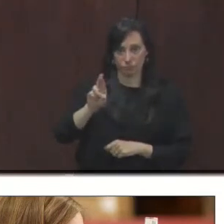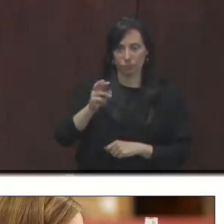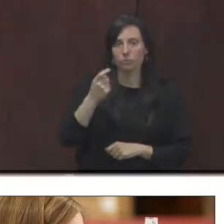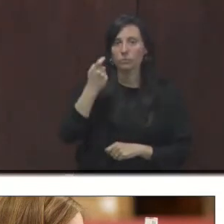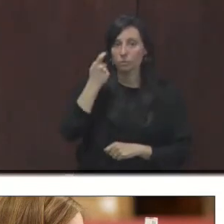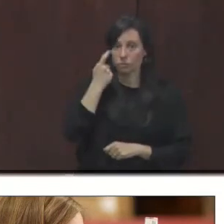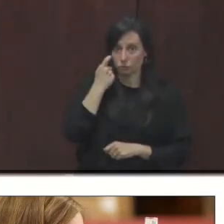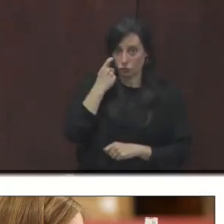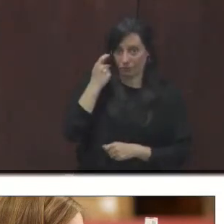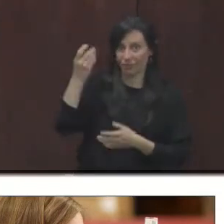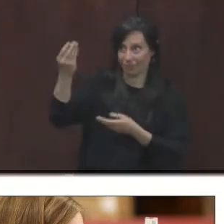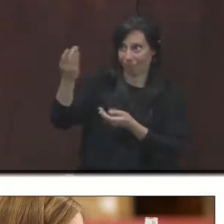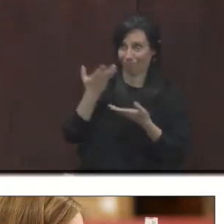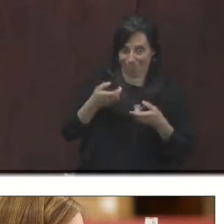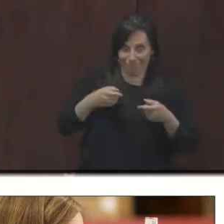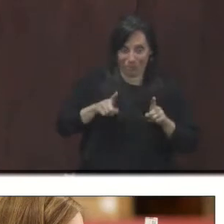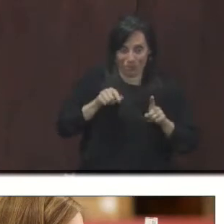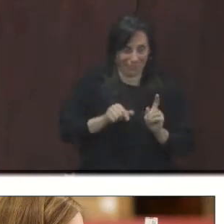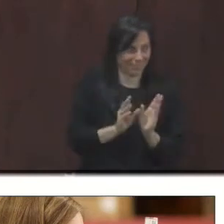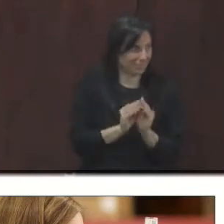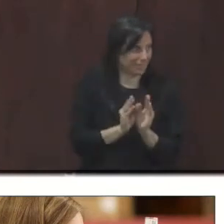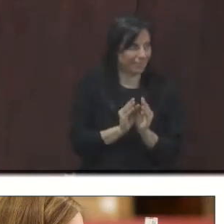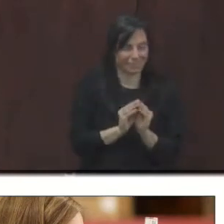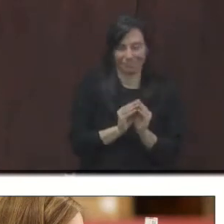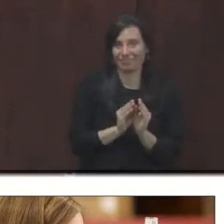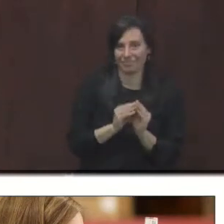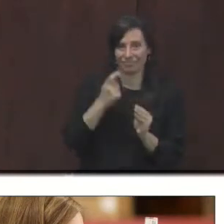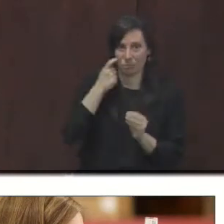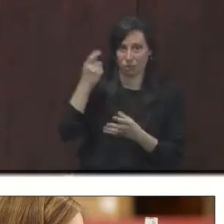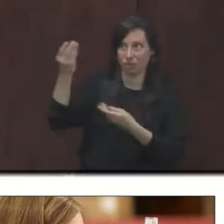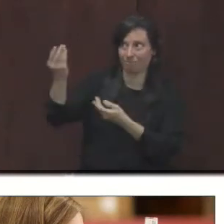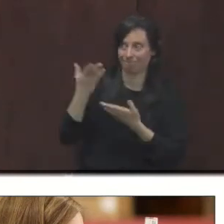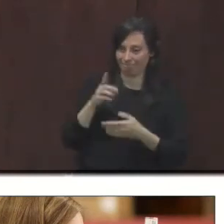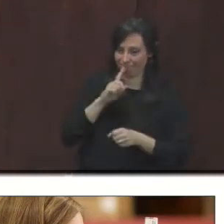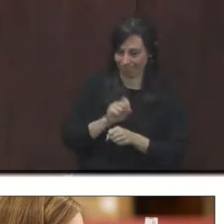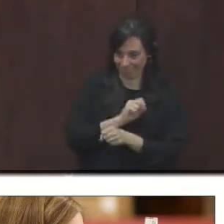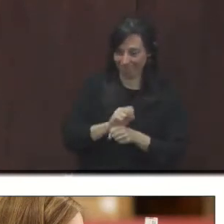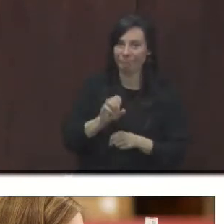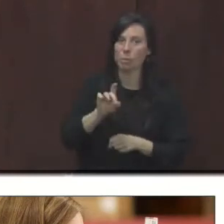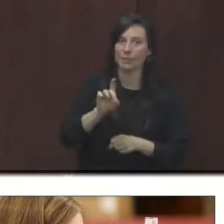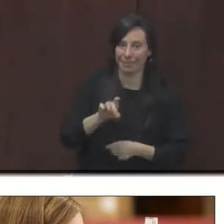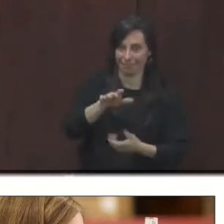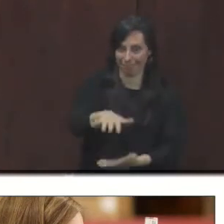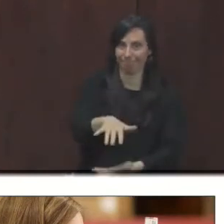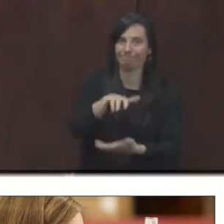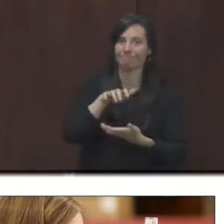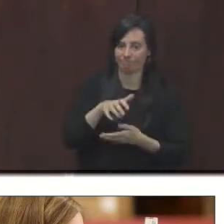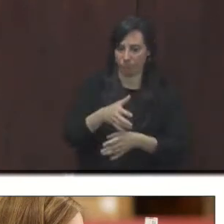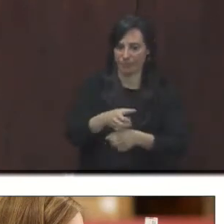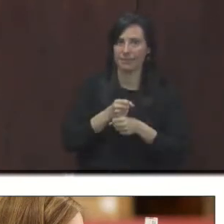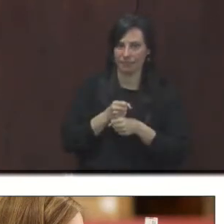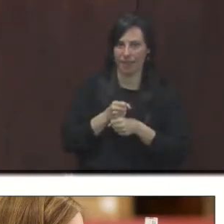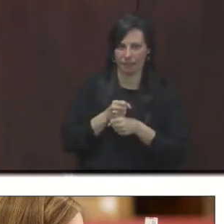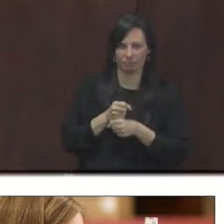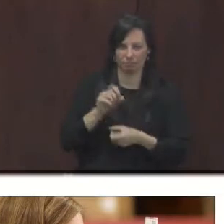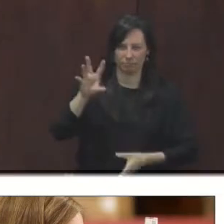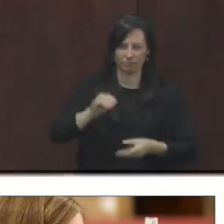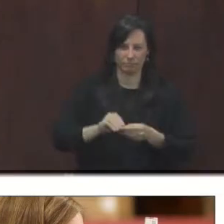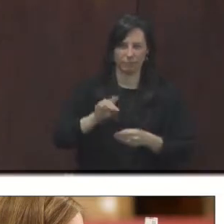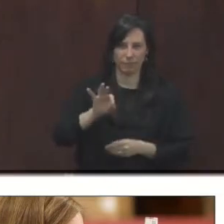notification during this meeting, since Stacie stood up, that we did receive this week's shipment of Pfizer and of another